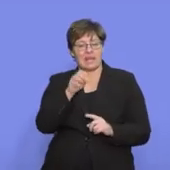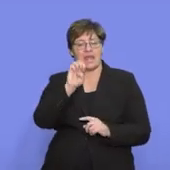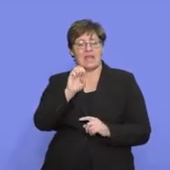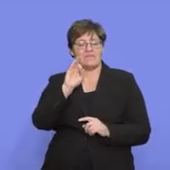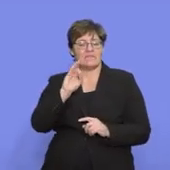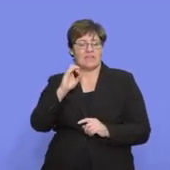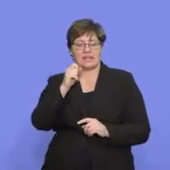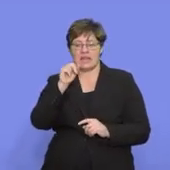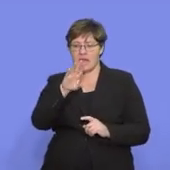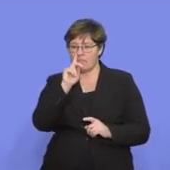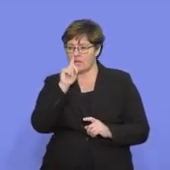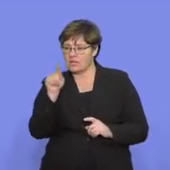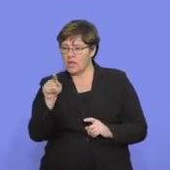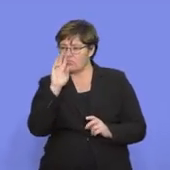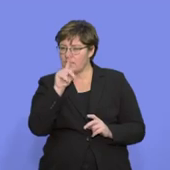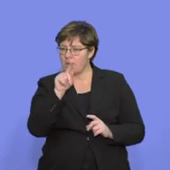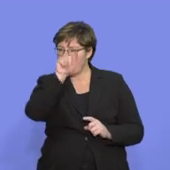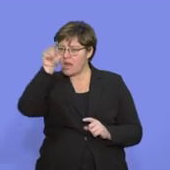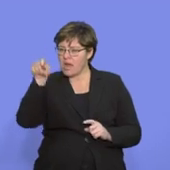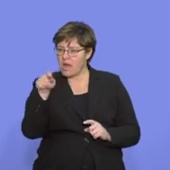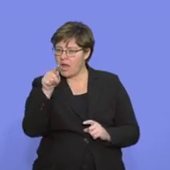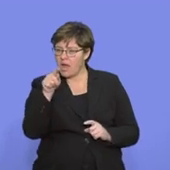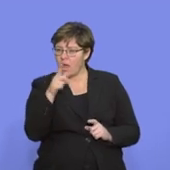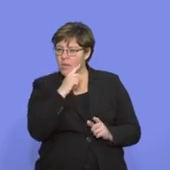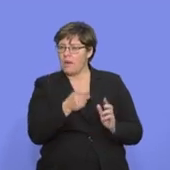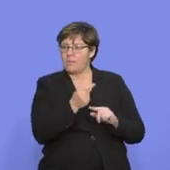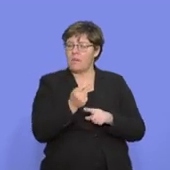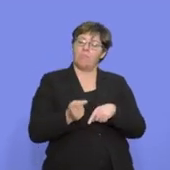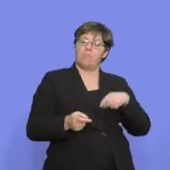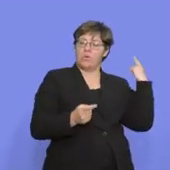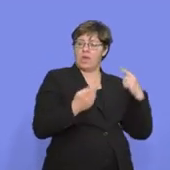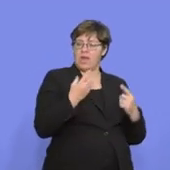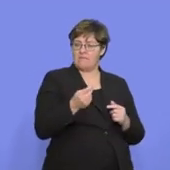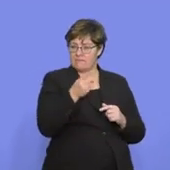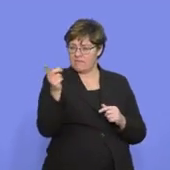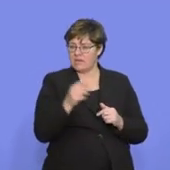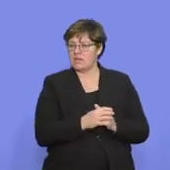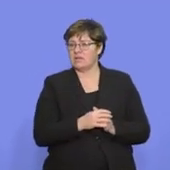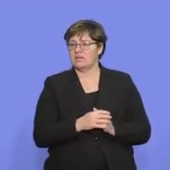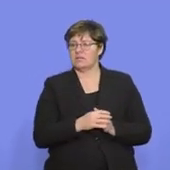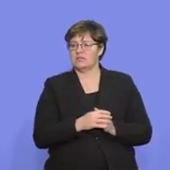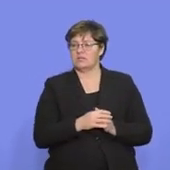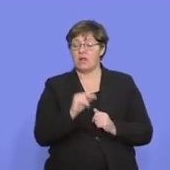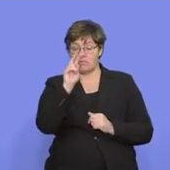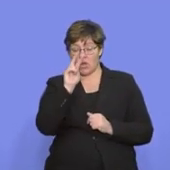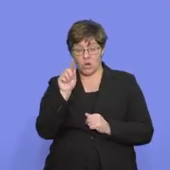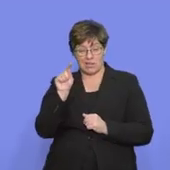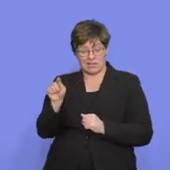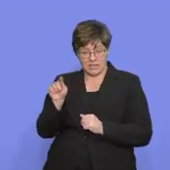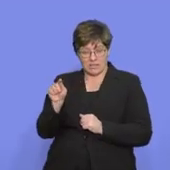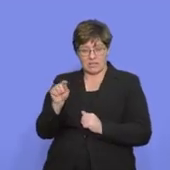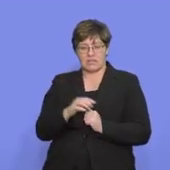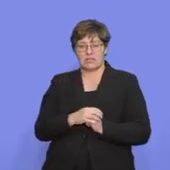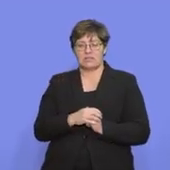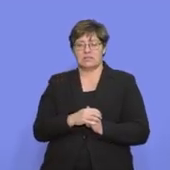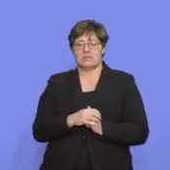effector. Remember, effector is that the one that must pull away or affect the change. And if you look at that picture there, you